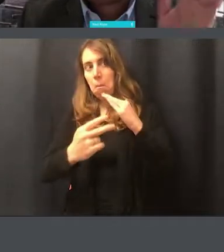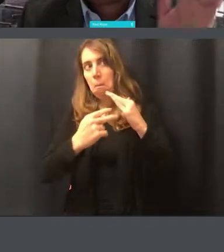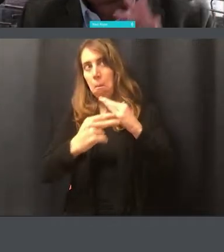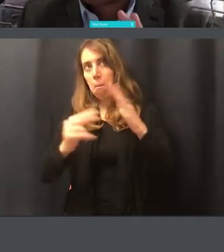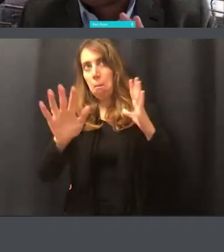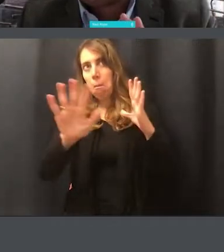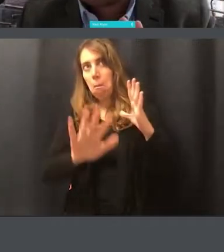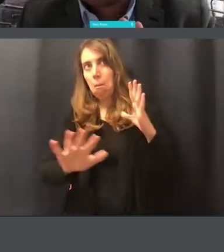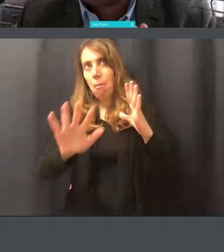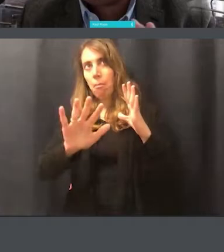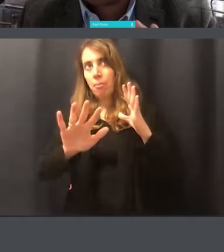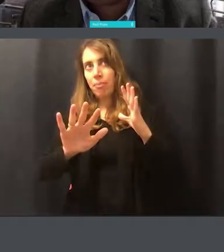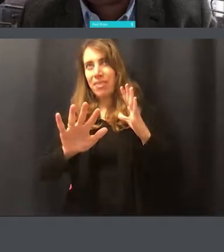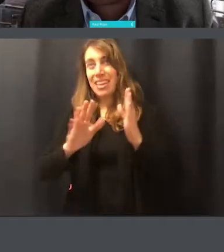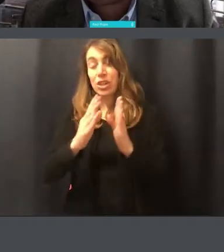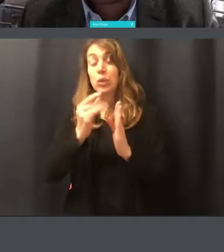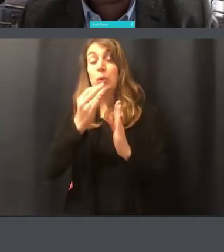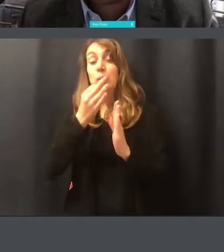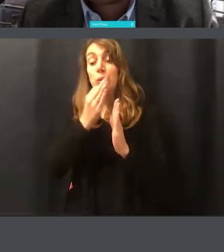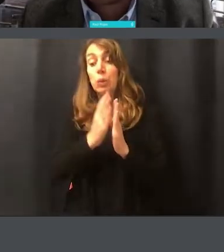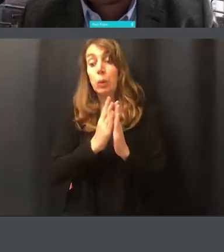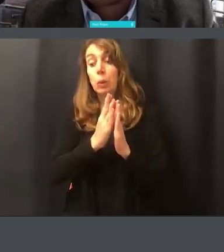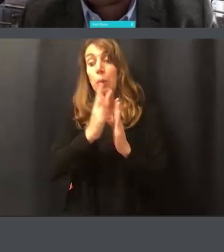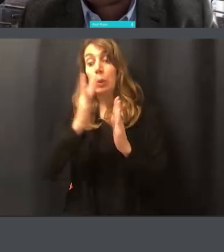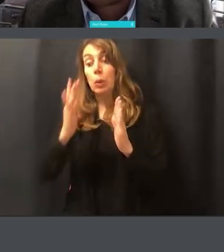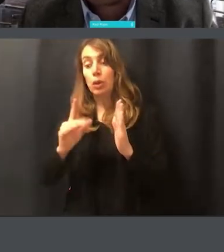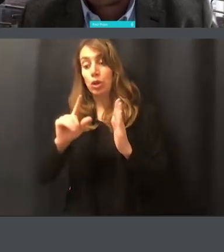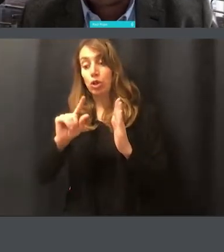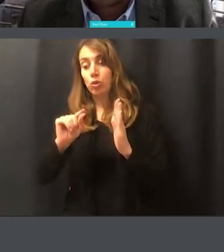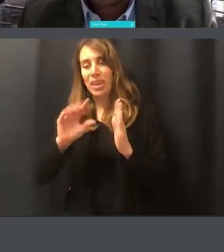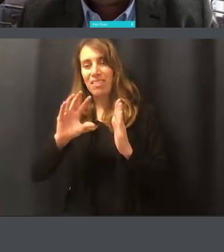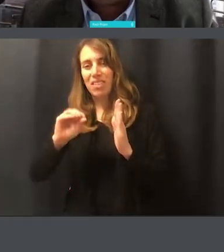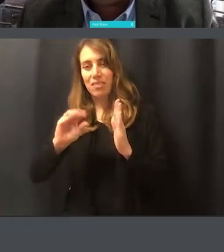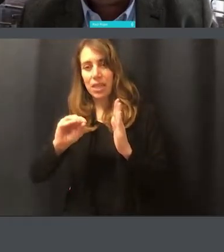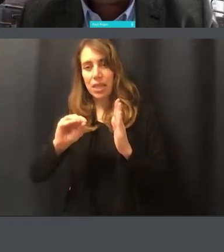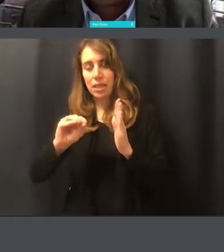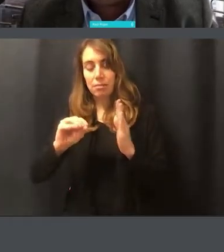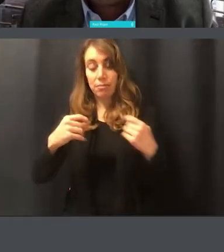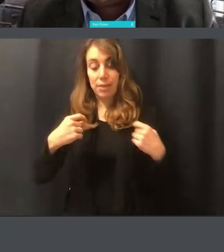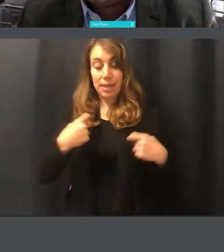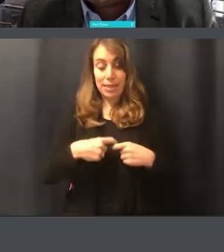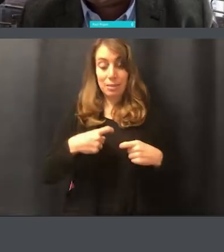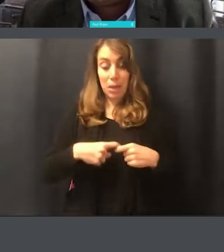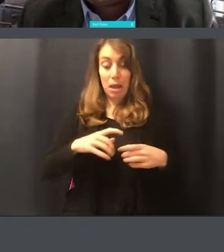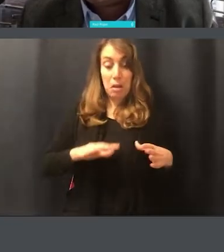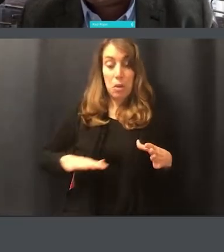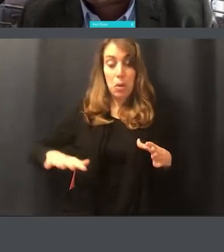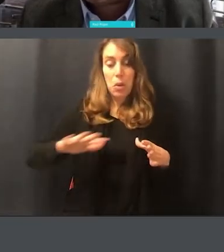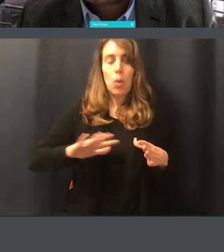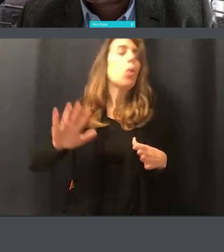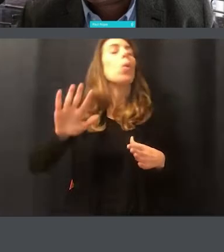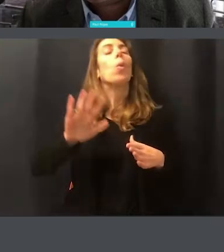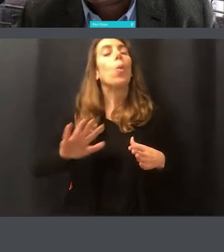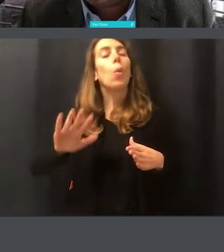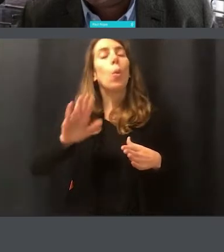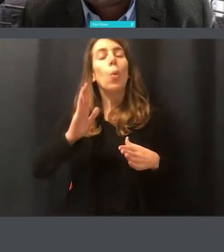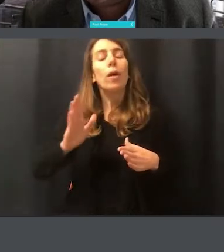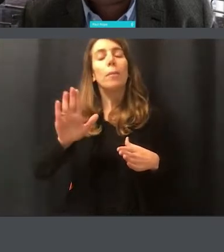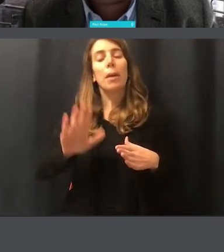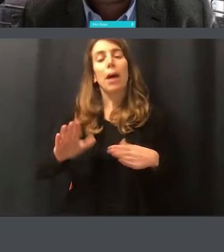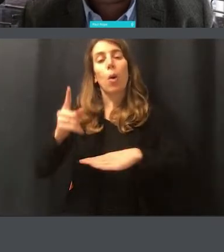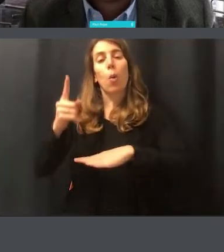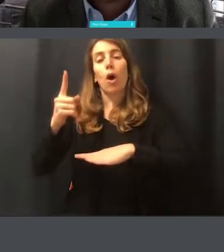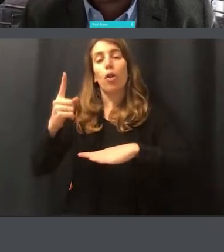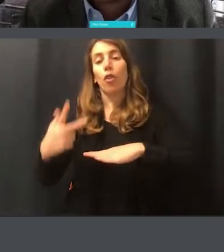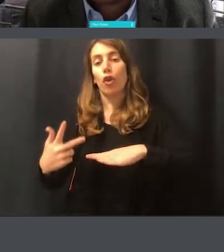around 2050 is supposed to be about 30% of the population. And in terms of